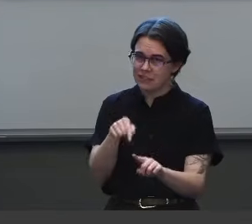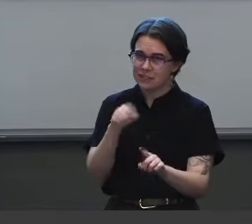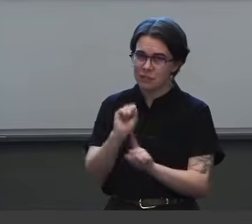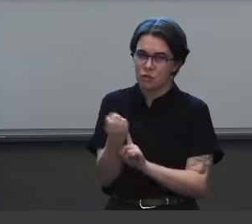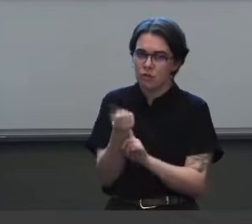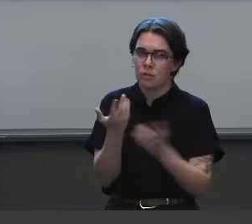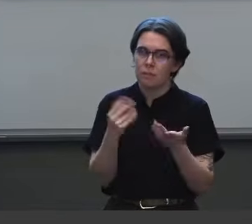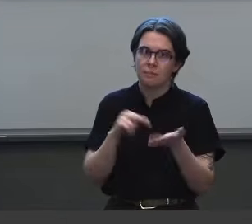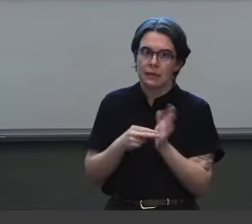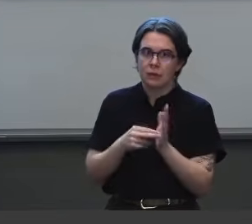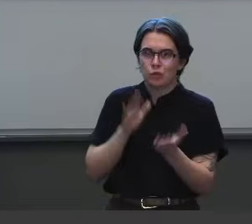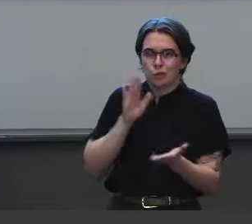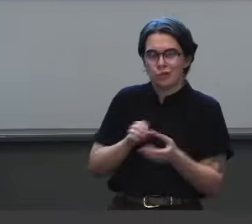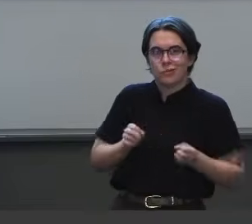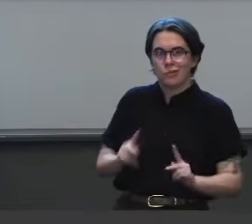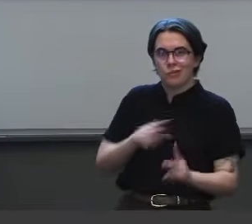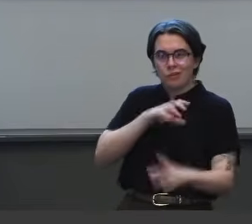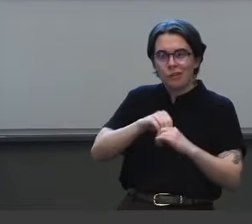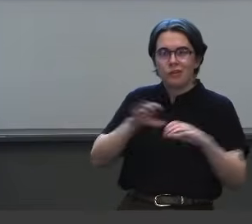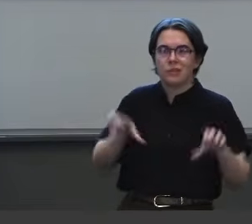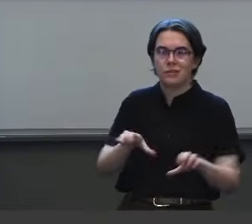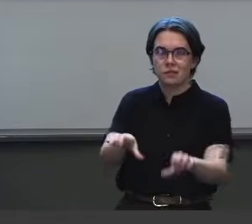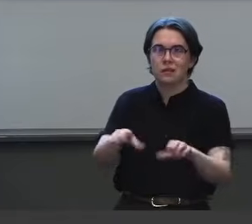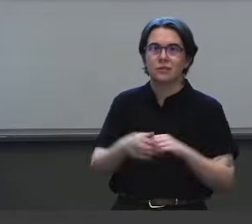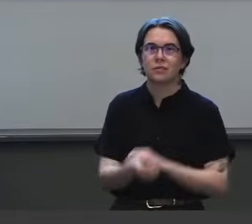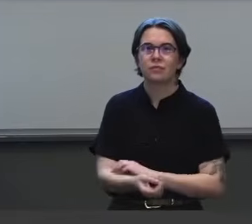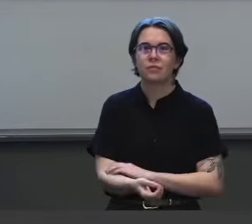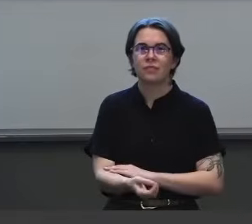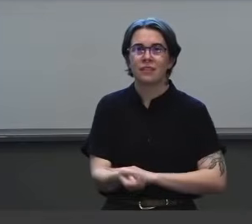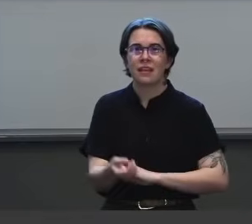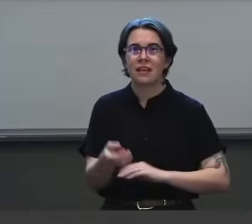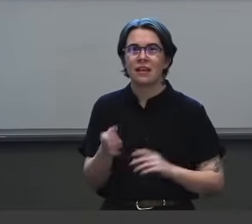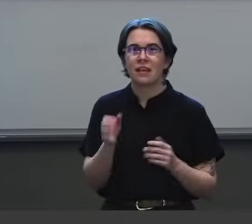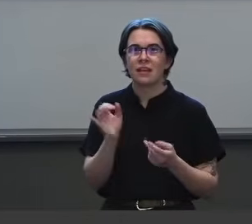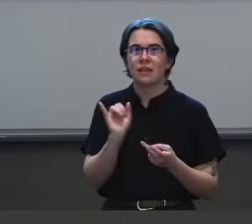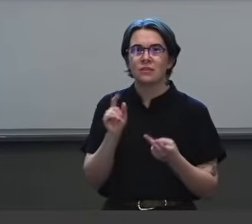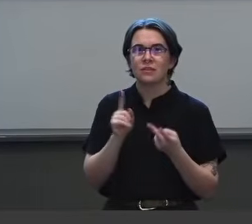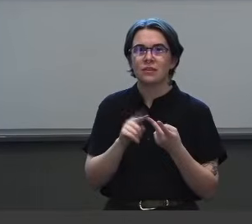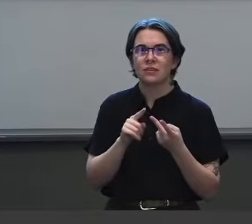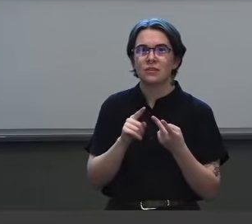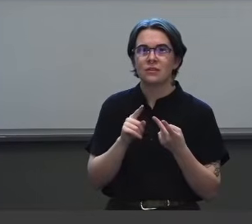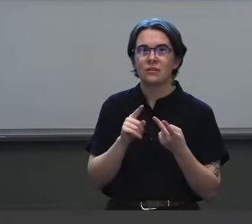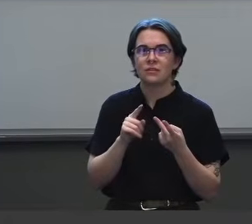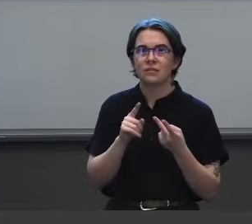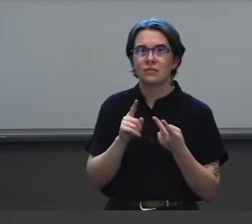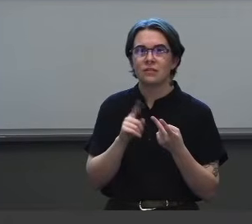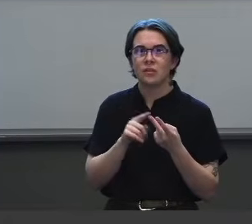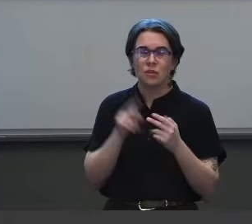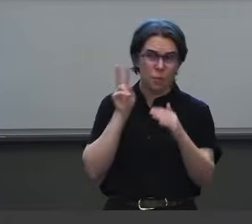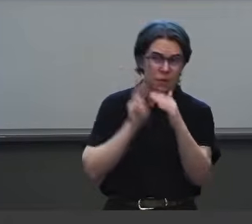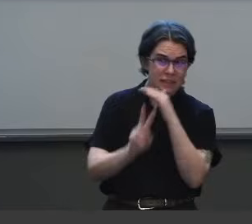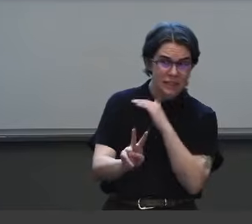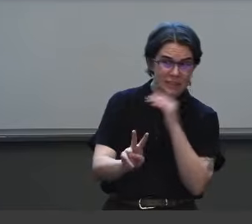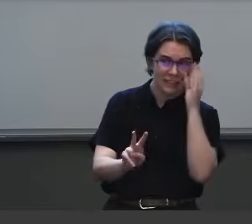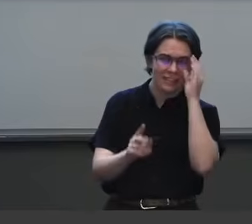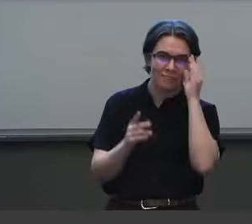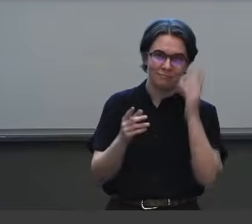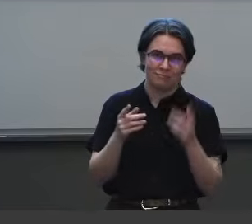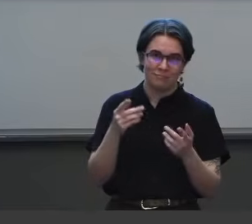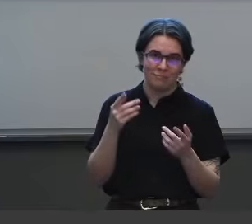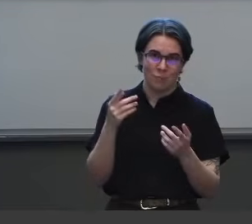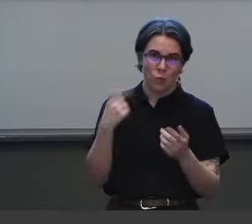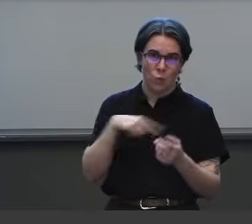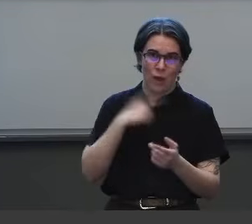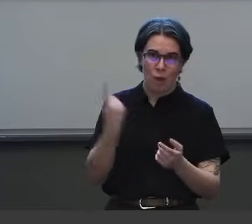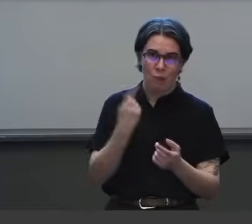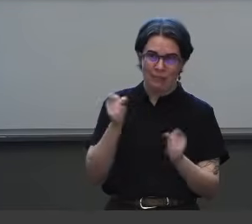on the presence of a knowledgeable human to know which areas are safe and whether or not a sound might occur.